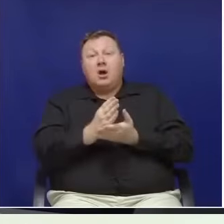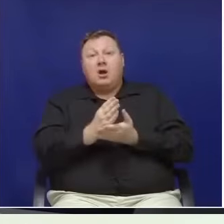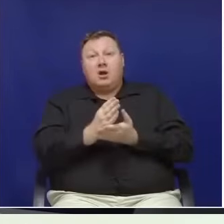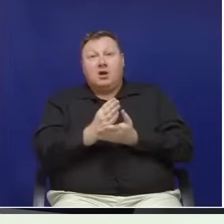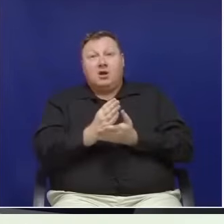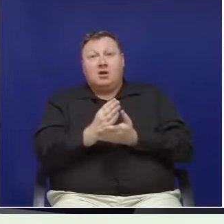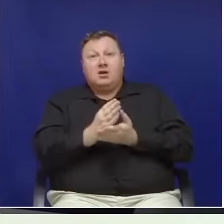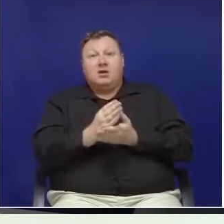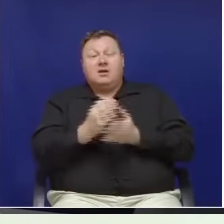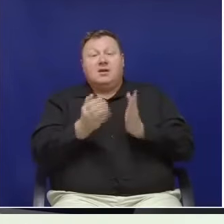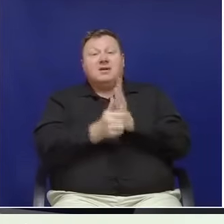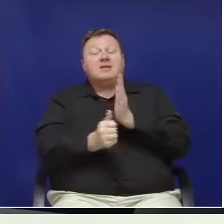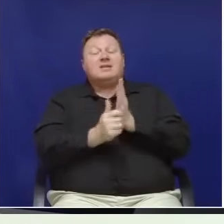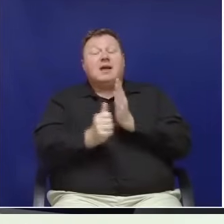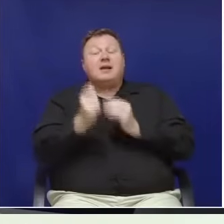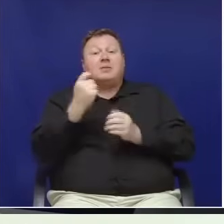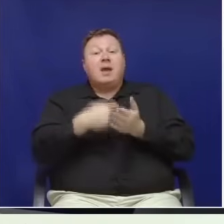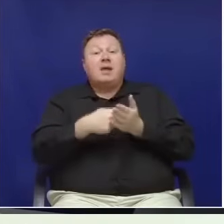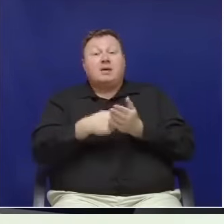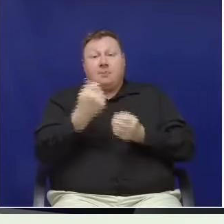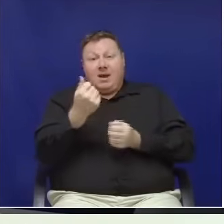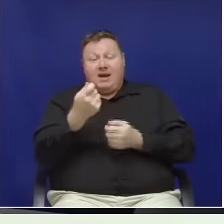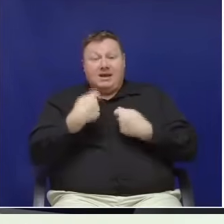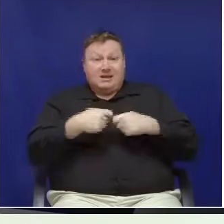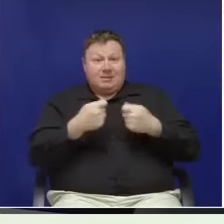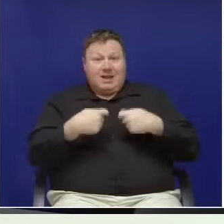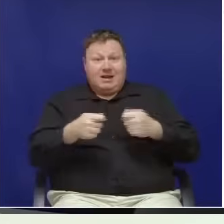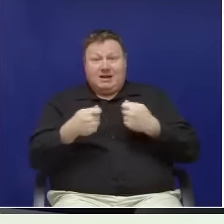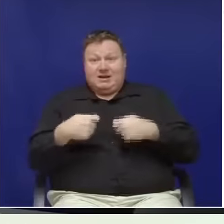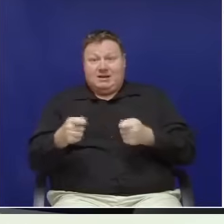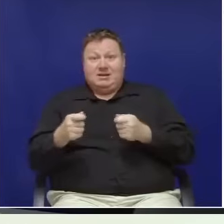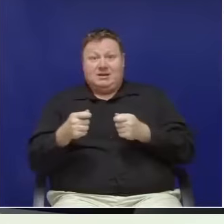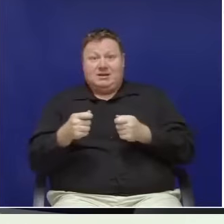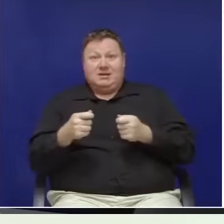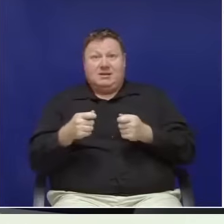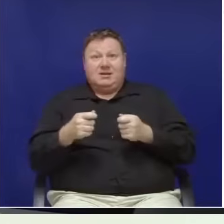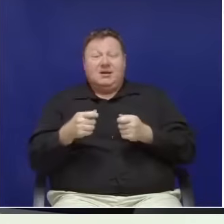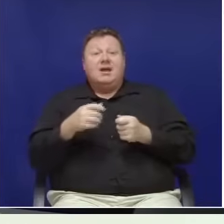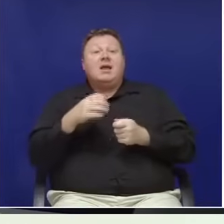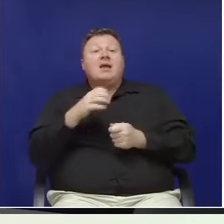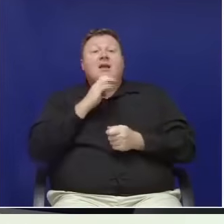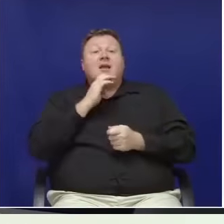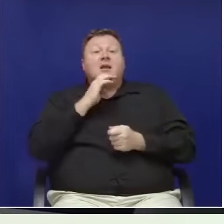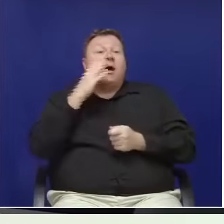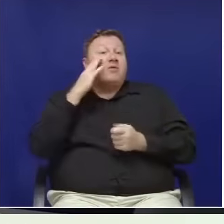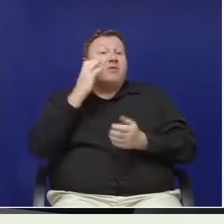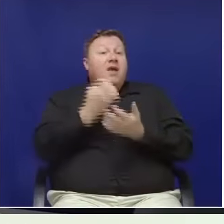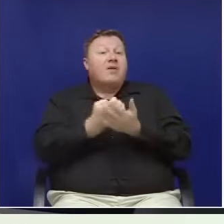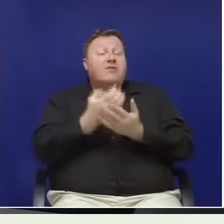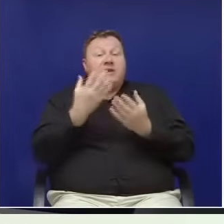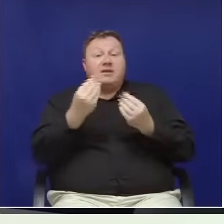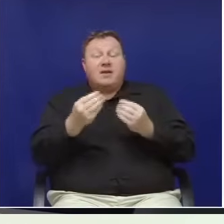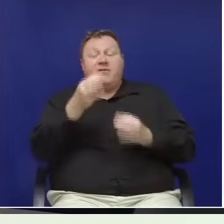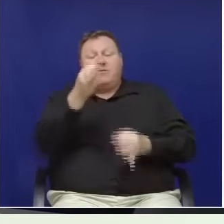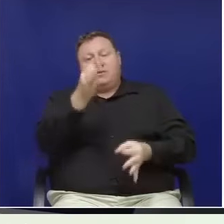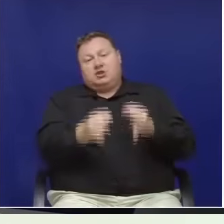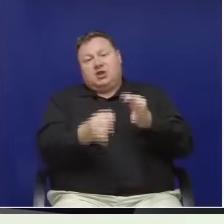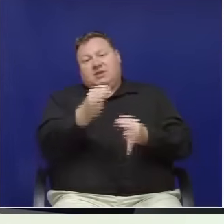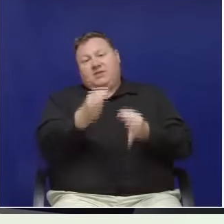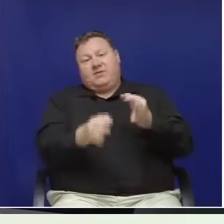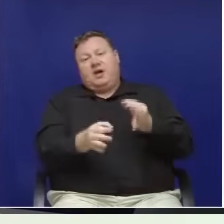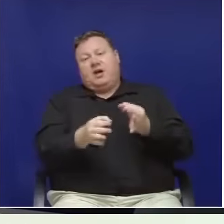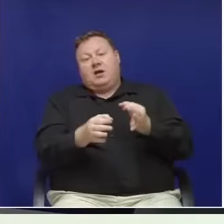the taxpayers' money, that you have enough evidence to justify